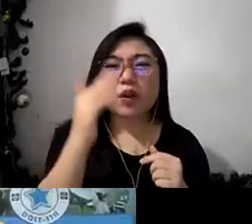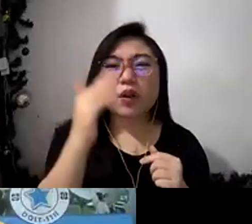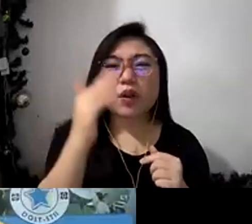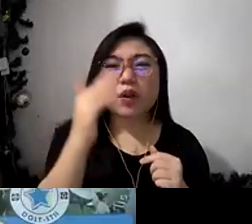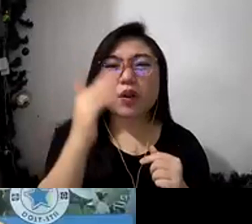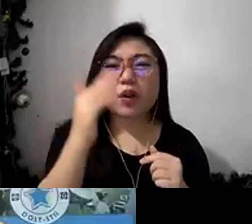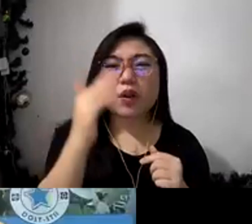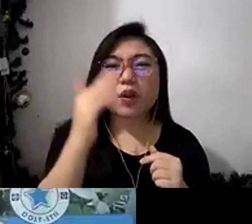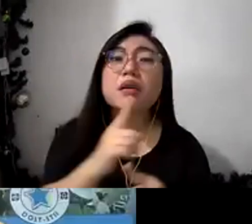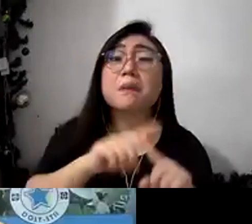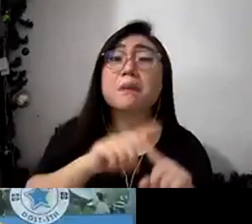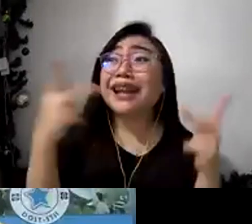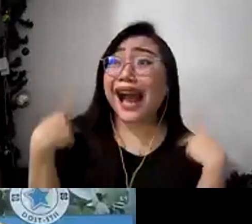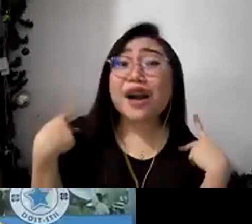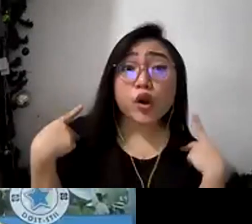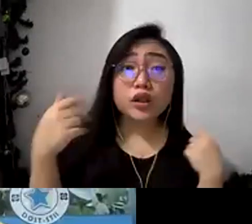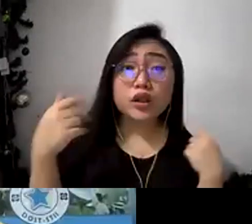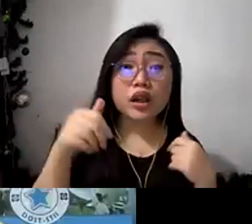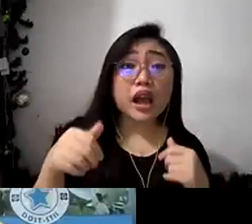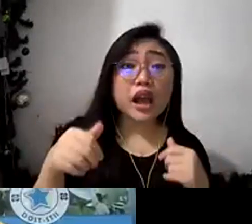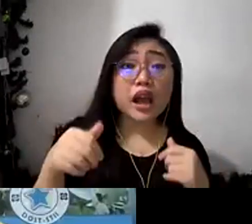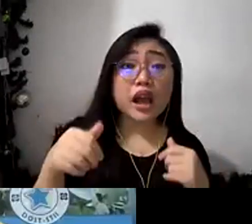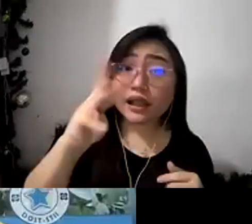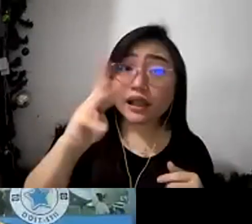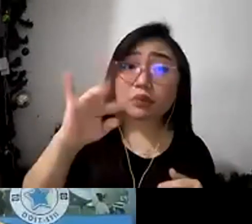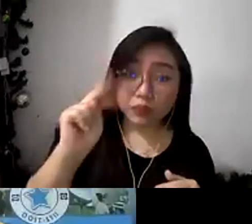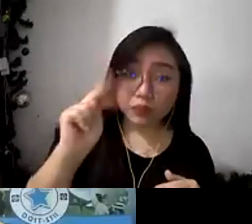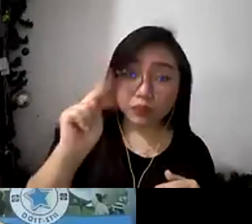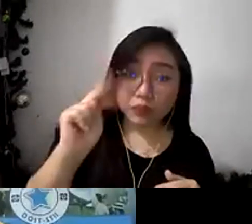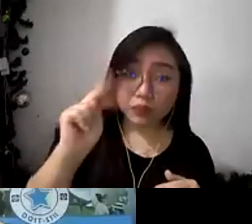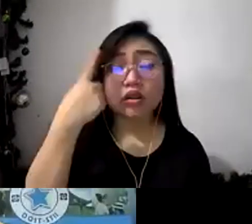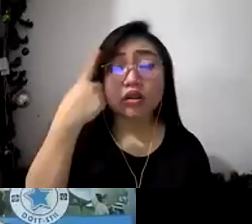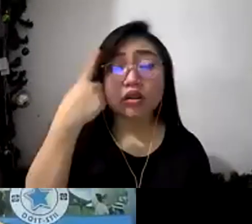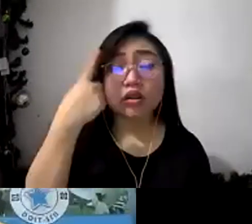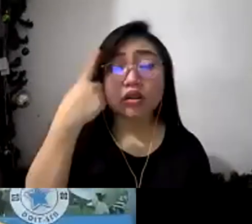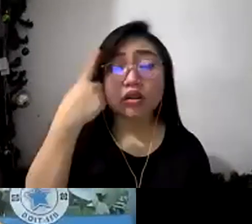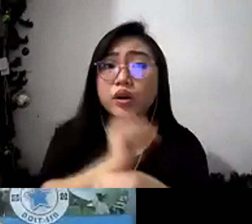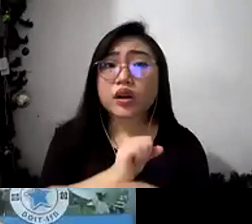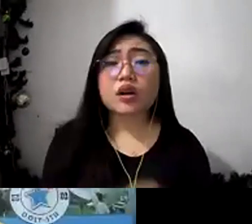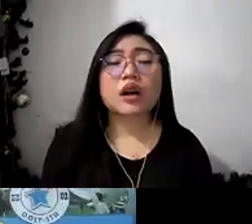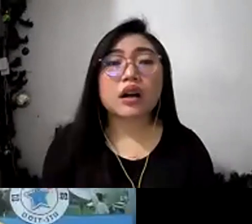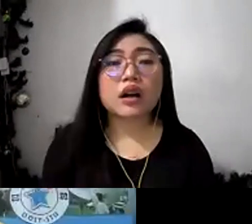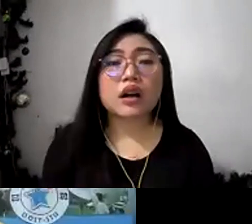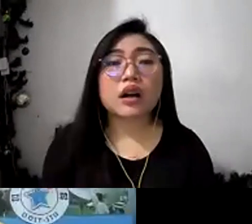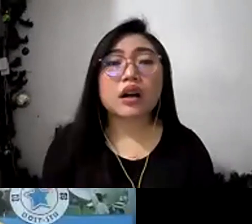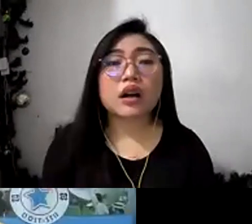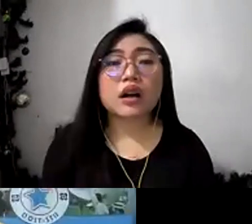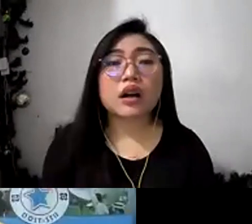administrator. And if you are using G Suite, it means it's for work. So work email.